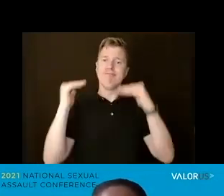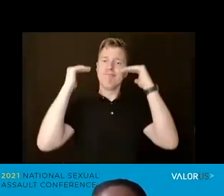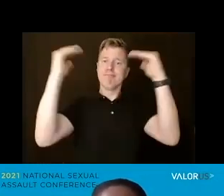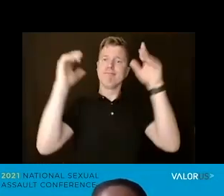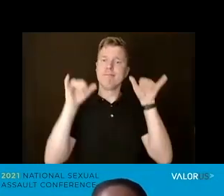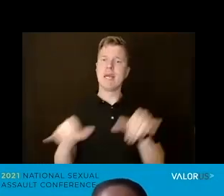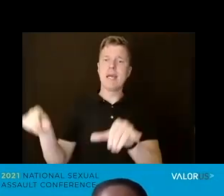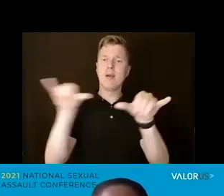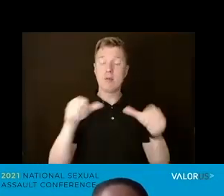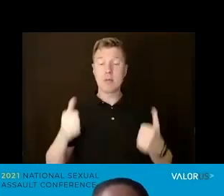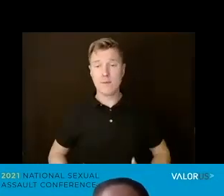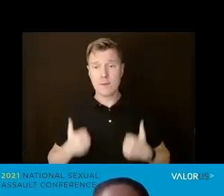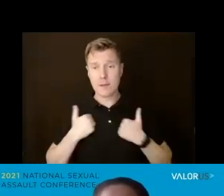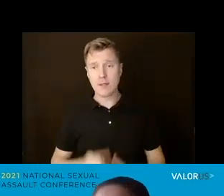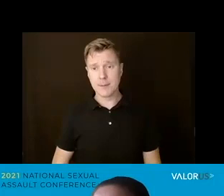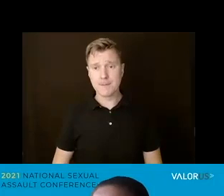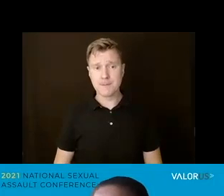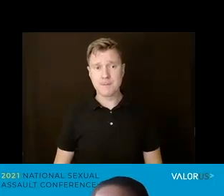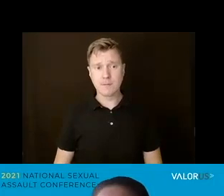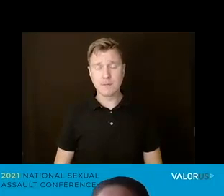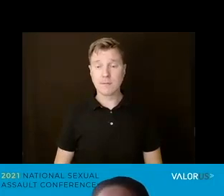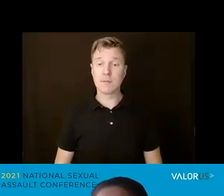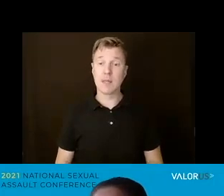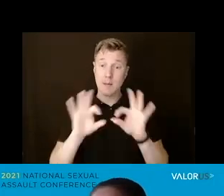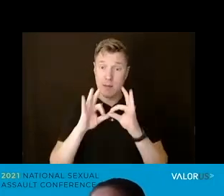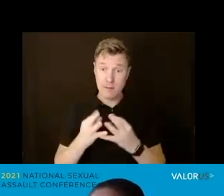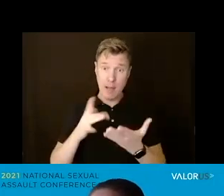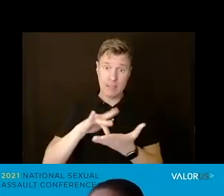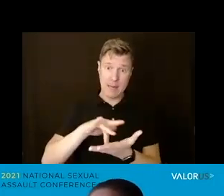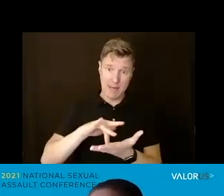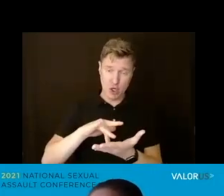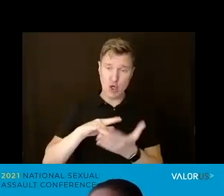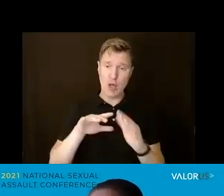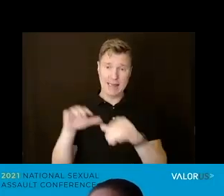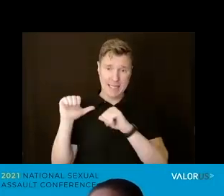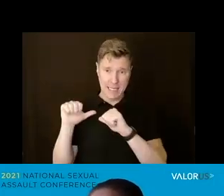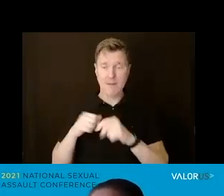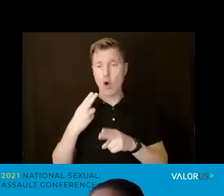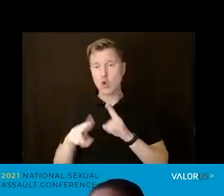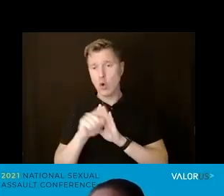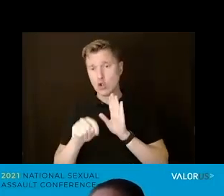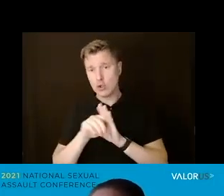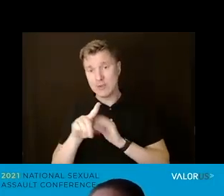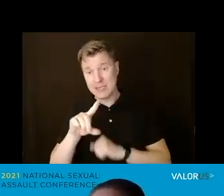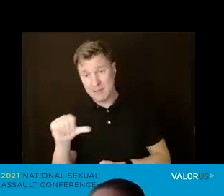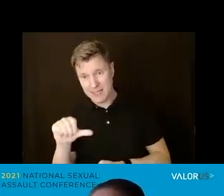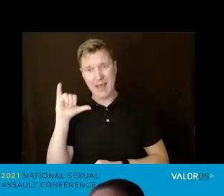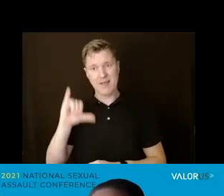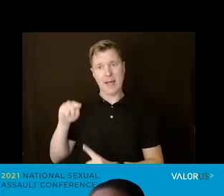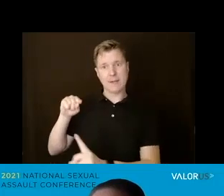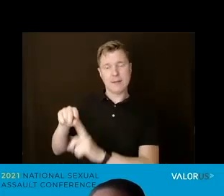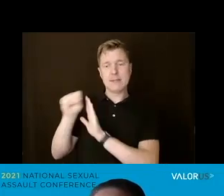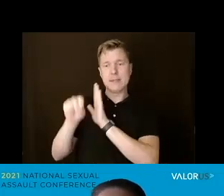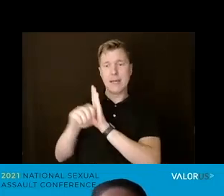are. And, you know, family medical leave, short-term disability, those were things that the state of Washington